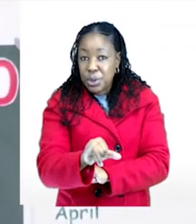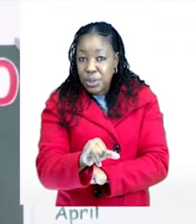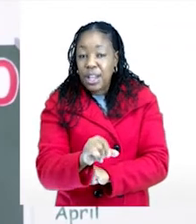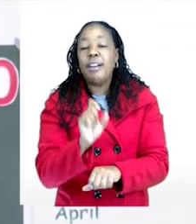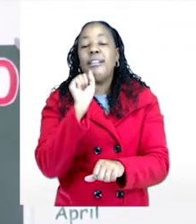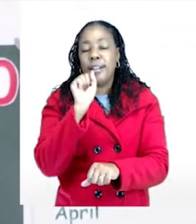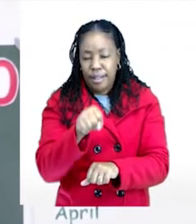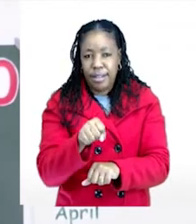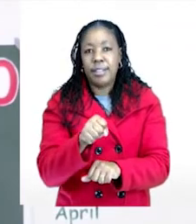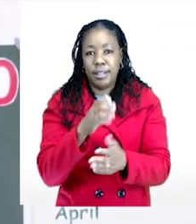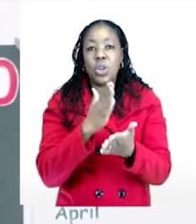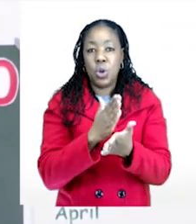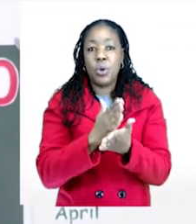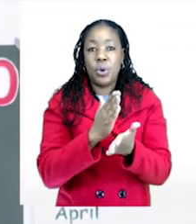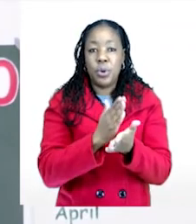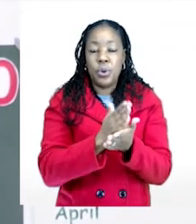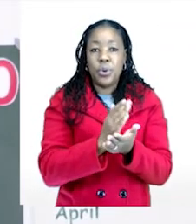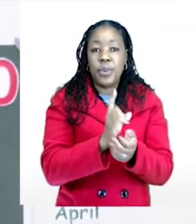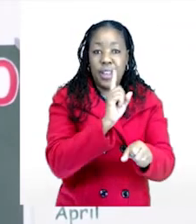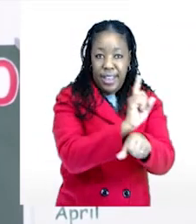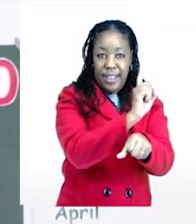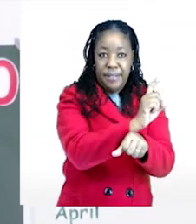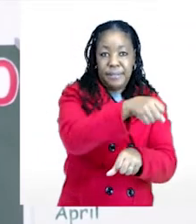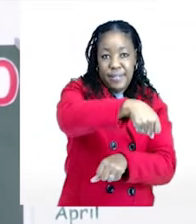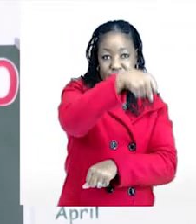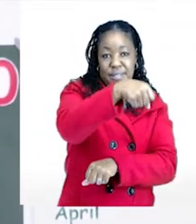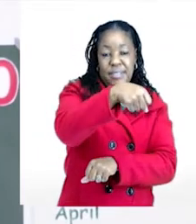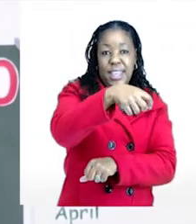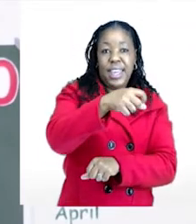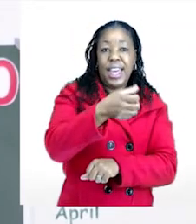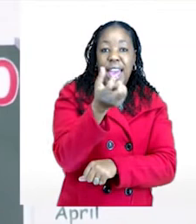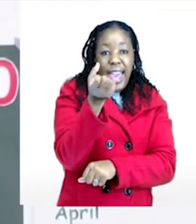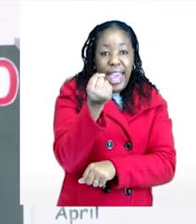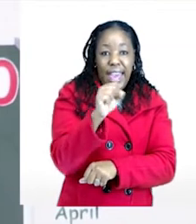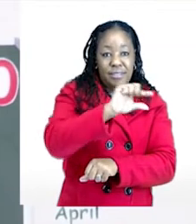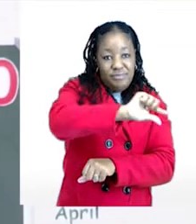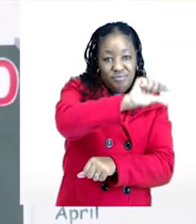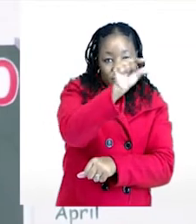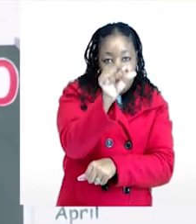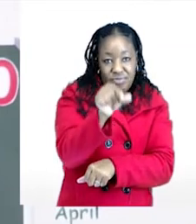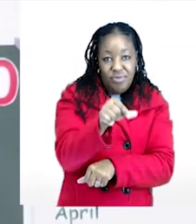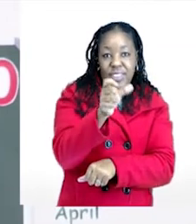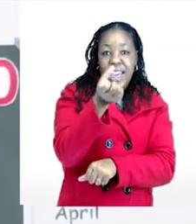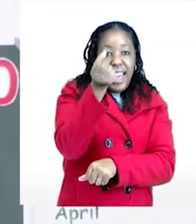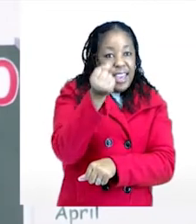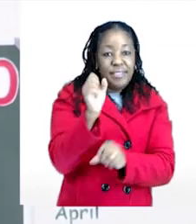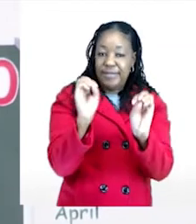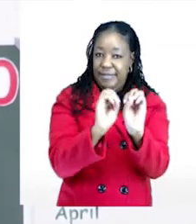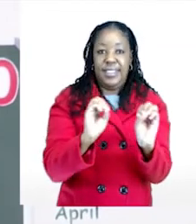bucket does not have a handle on it. The other 2 buckets have